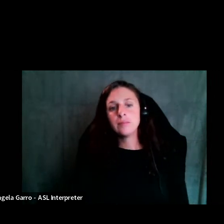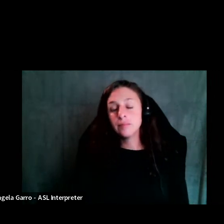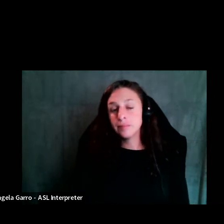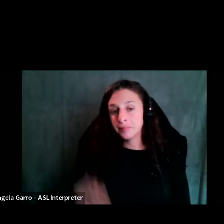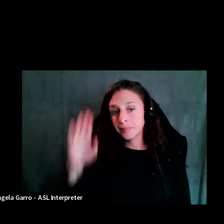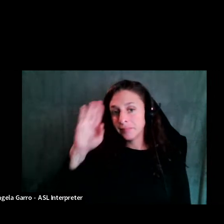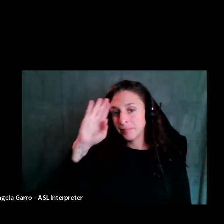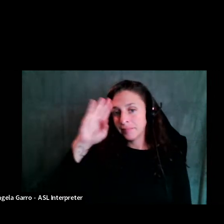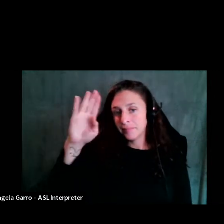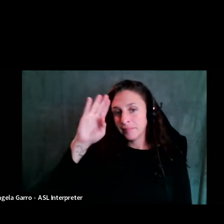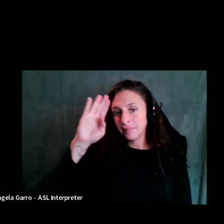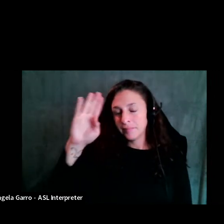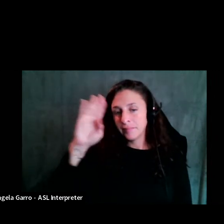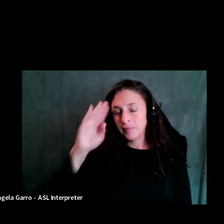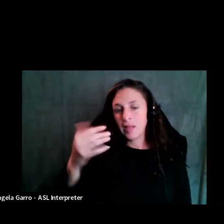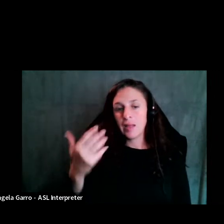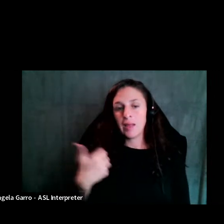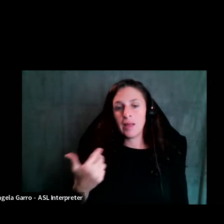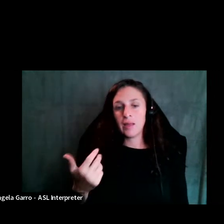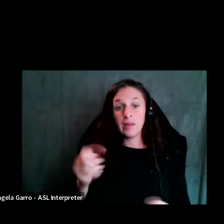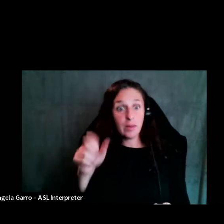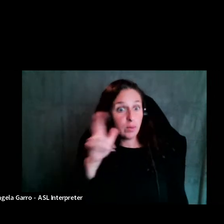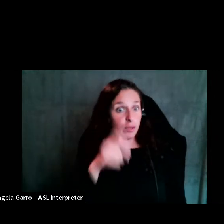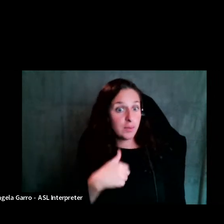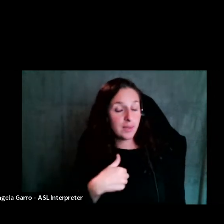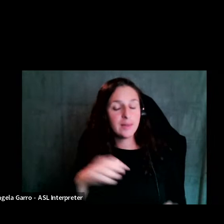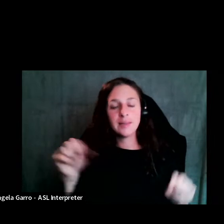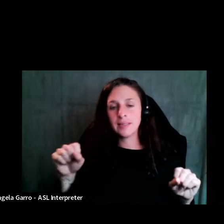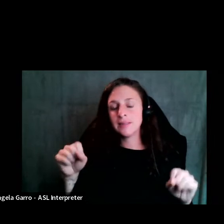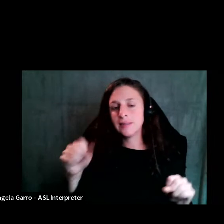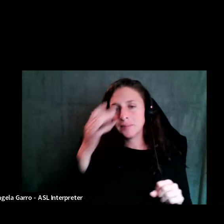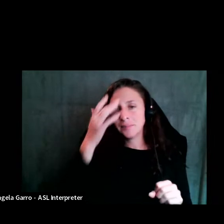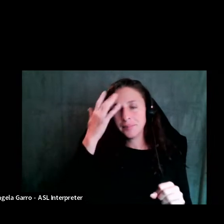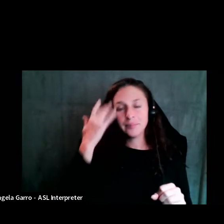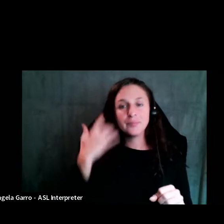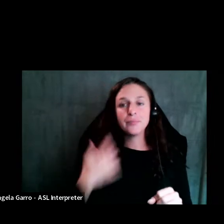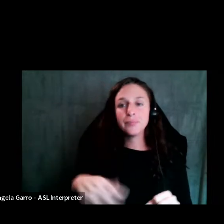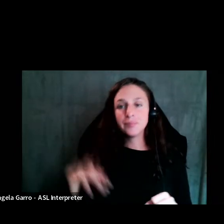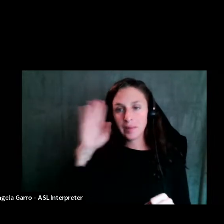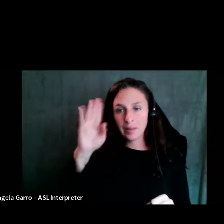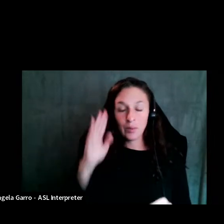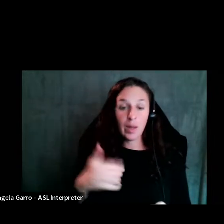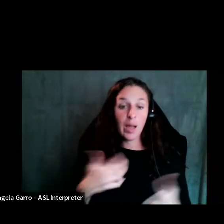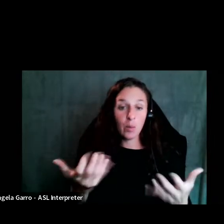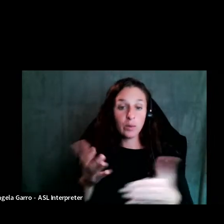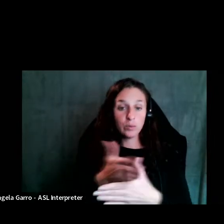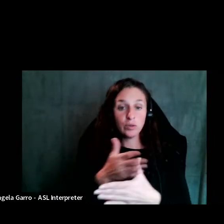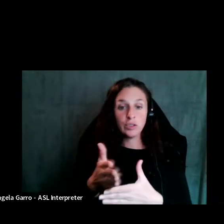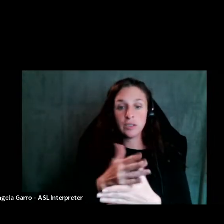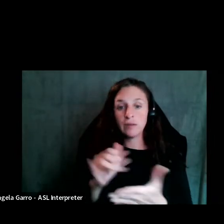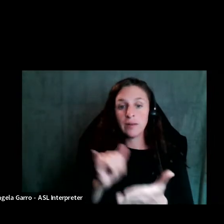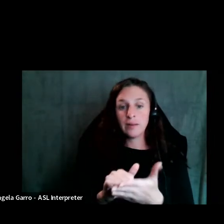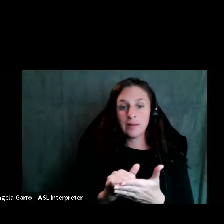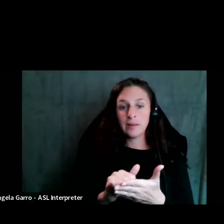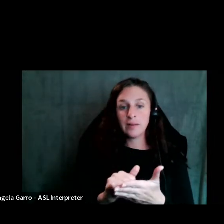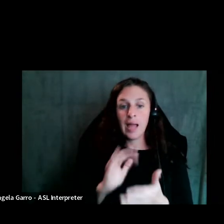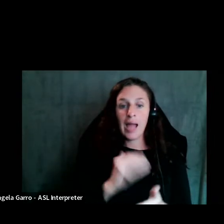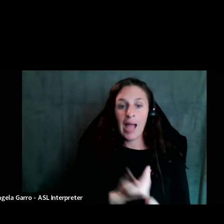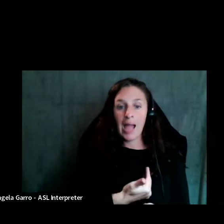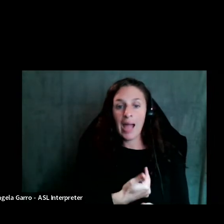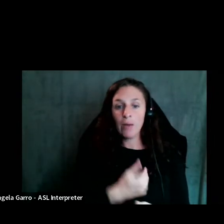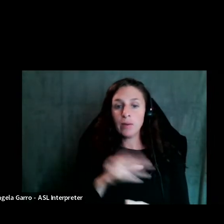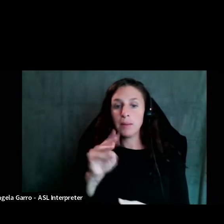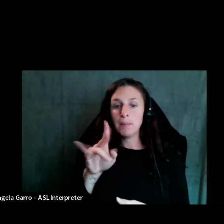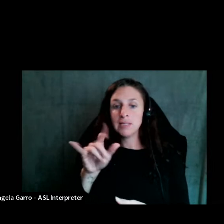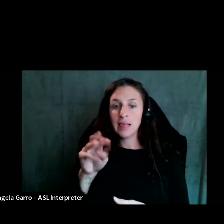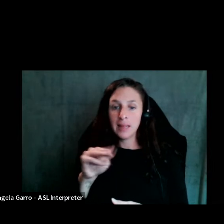Hello. Okay. I want to share. Can you hear me? Yes, you may begin. Hello. I want to share that Arab Muslim kids feel